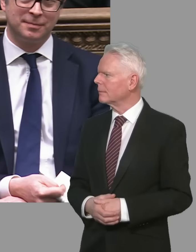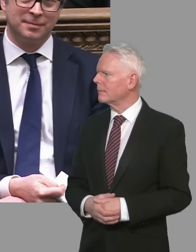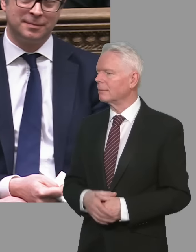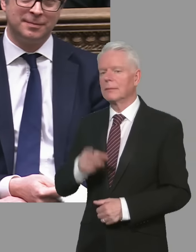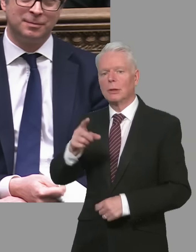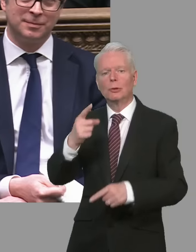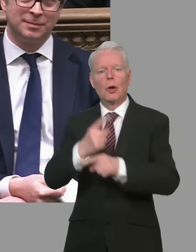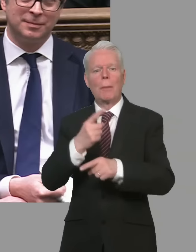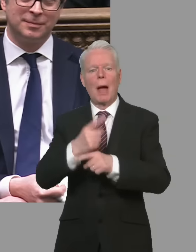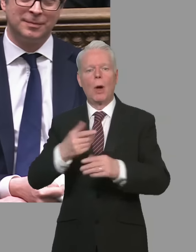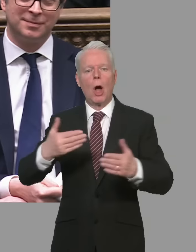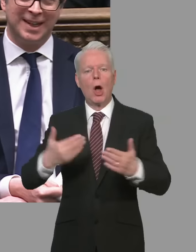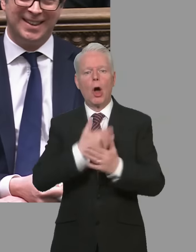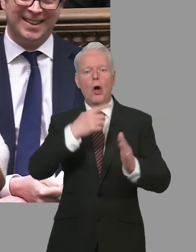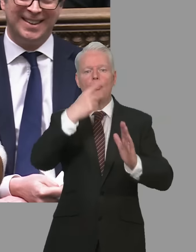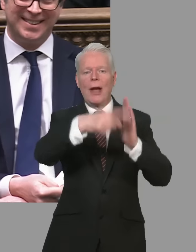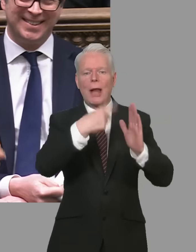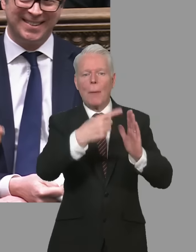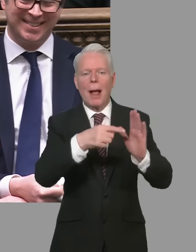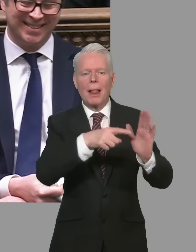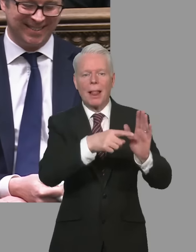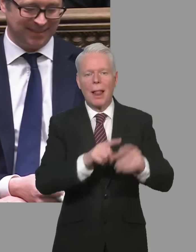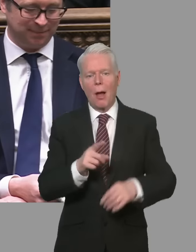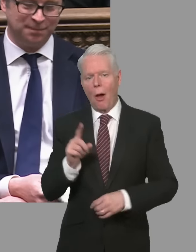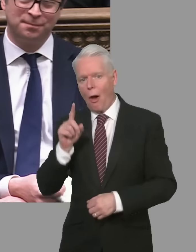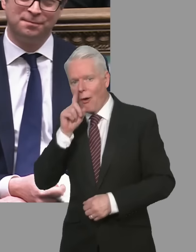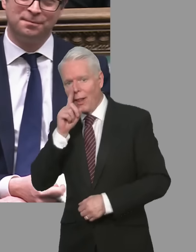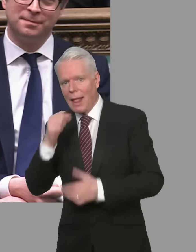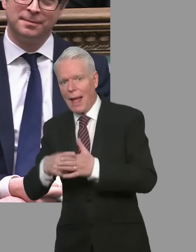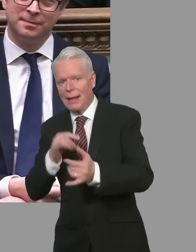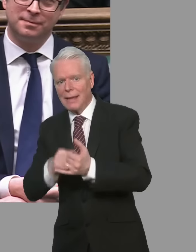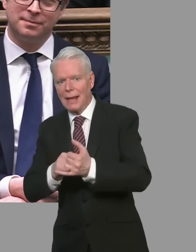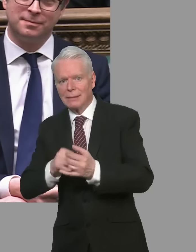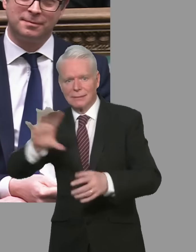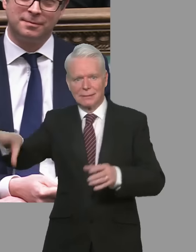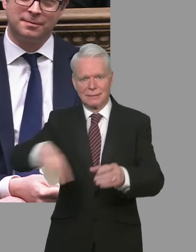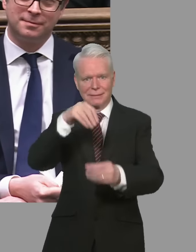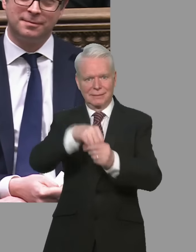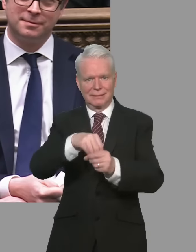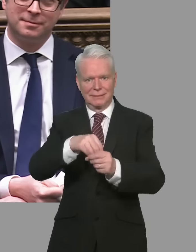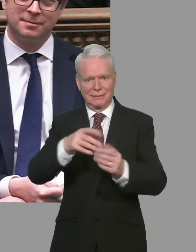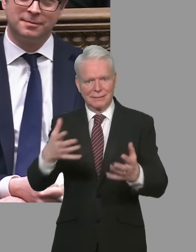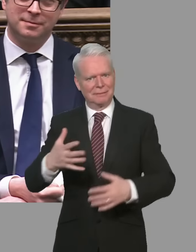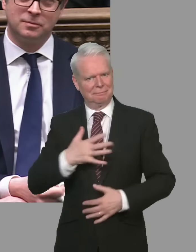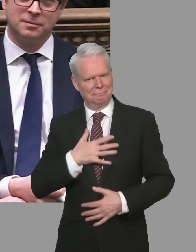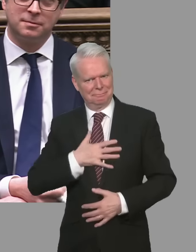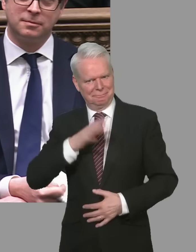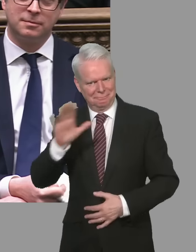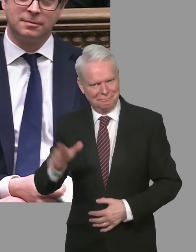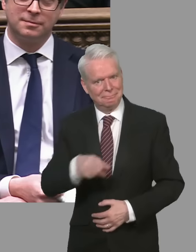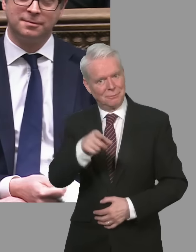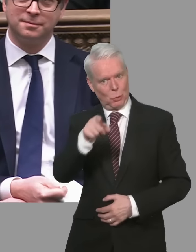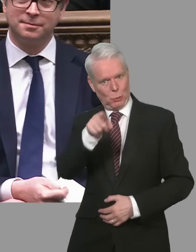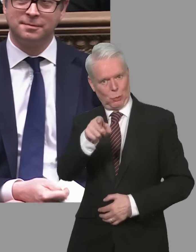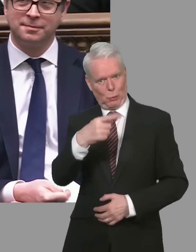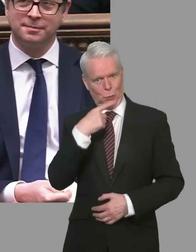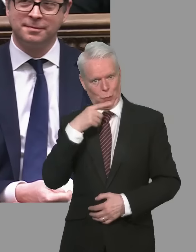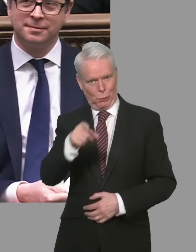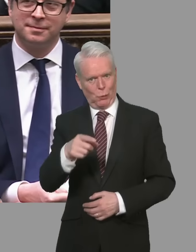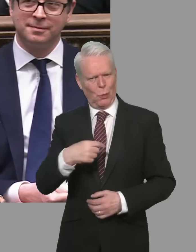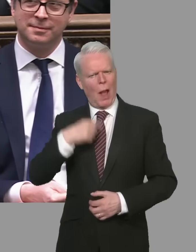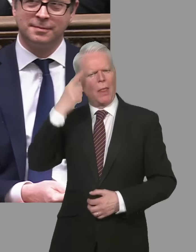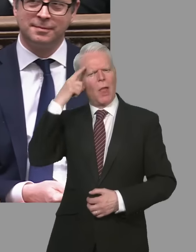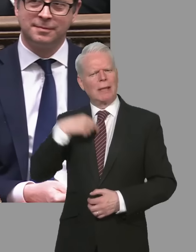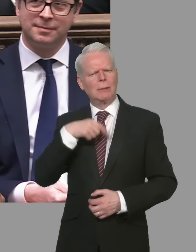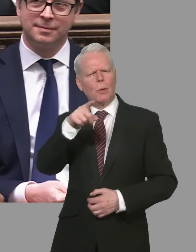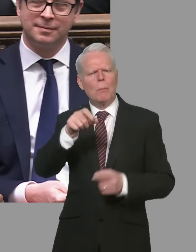State. I thought he was the Prime Minister, and he loves to hide behind legal process every single time. I wonder, Mr. Speaker,